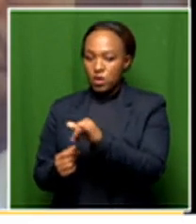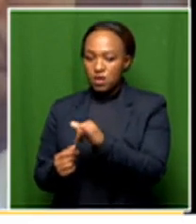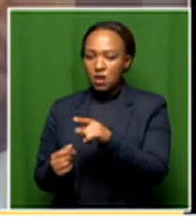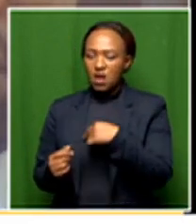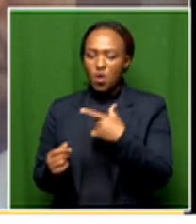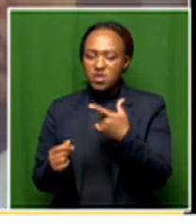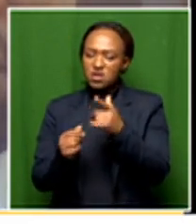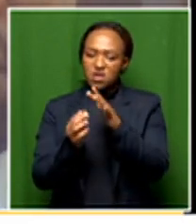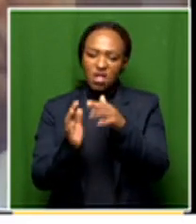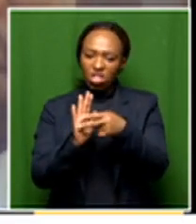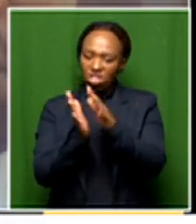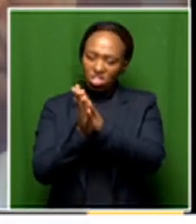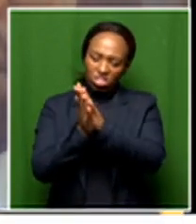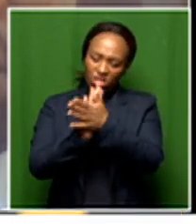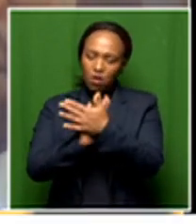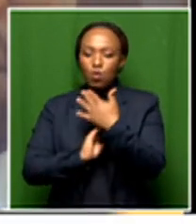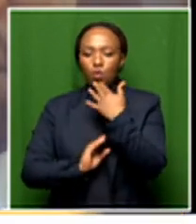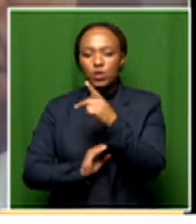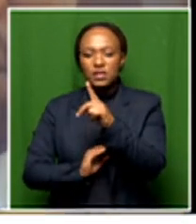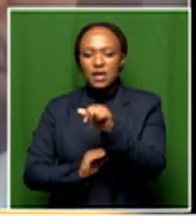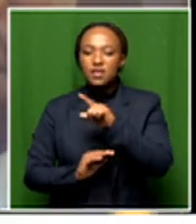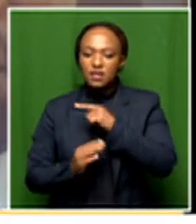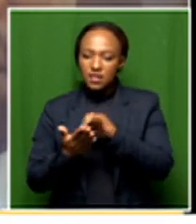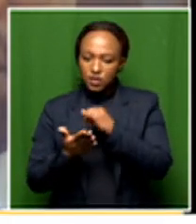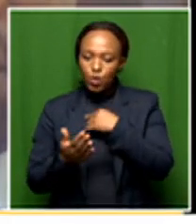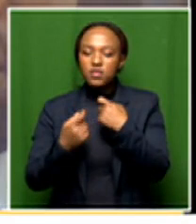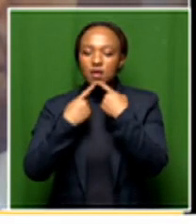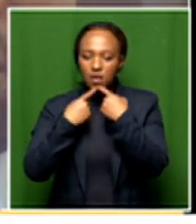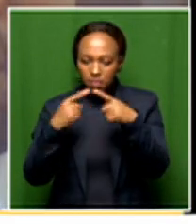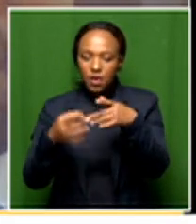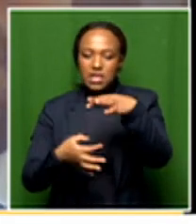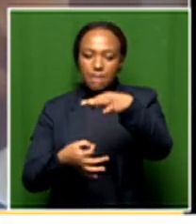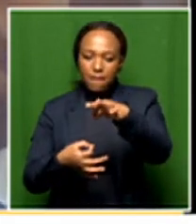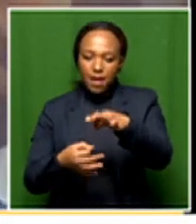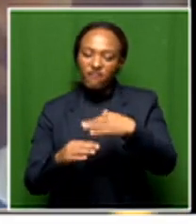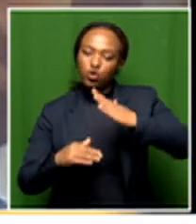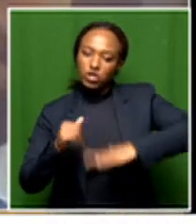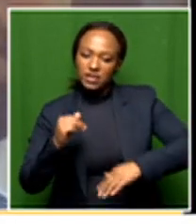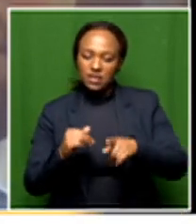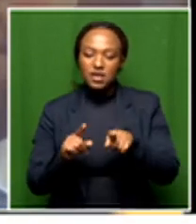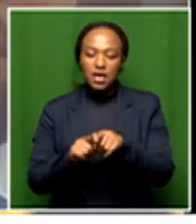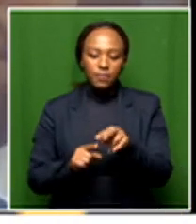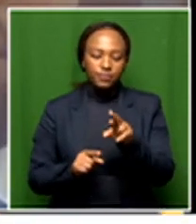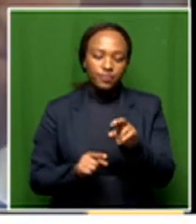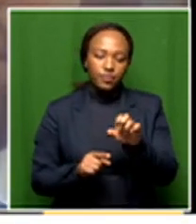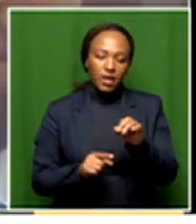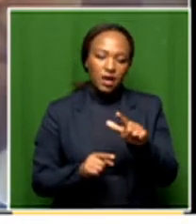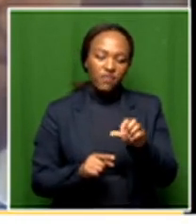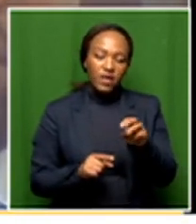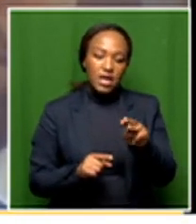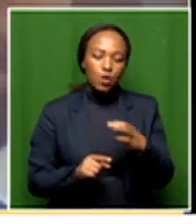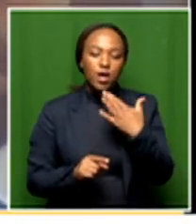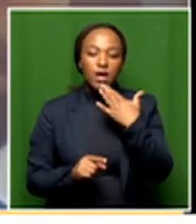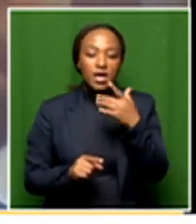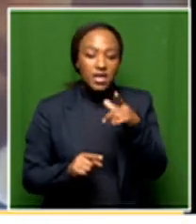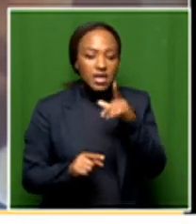is smearing the DA. What's your take on that? Because yesterday, Refilwe Nteke, the national spokesperson, said they